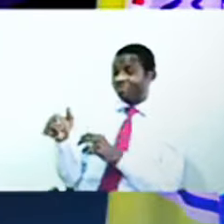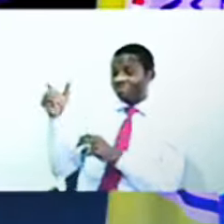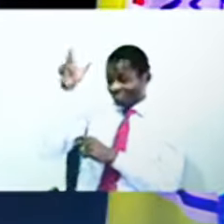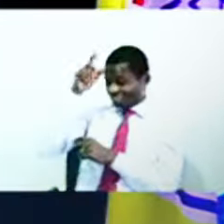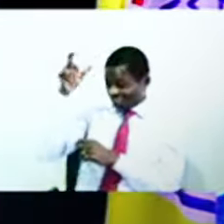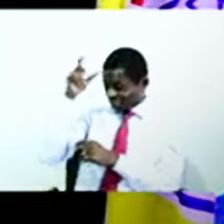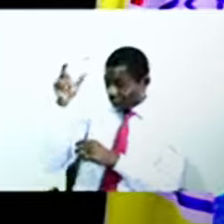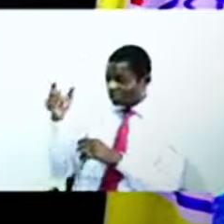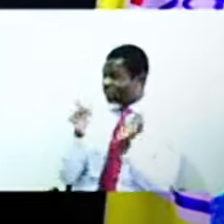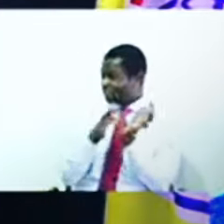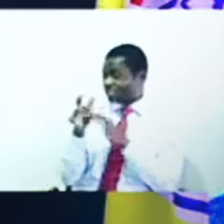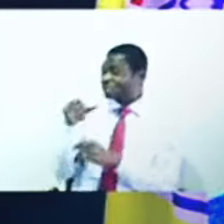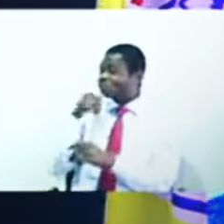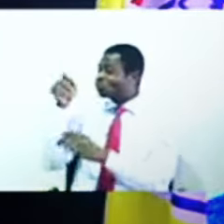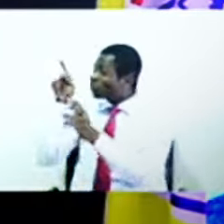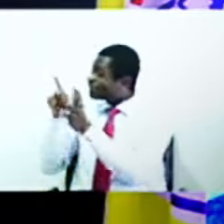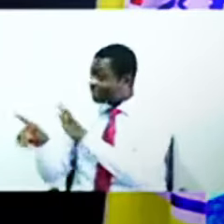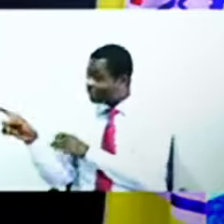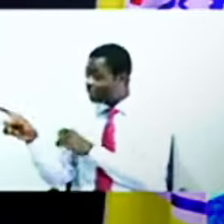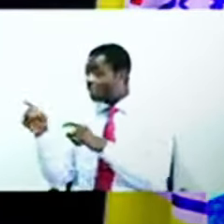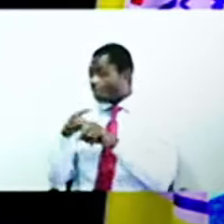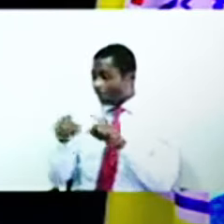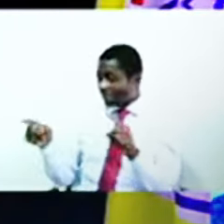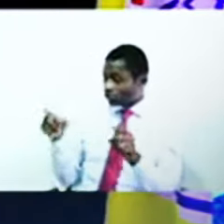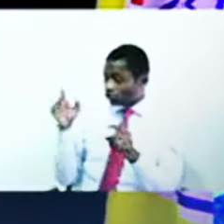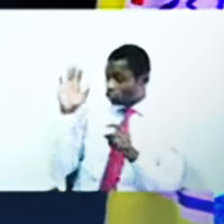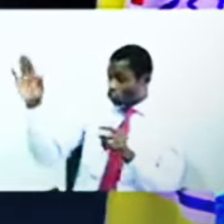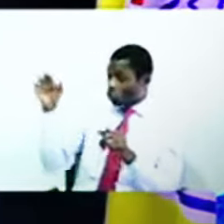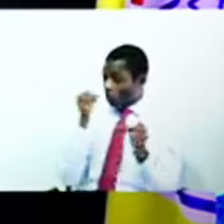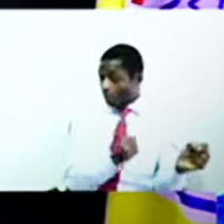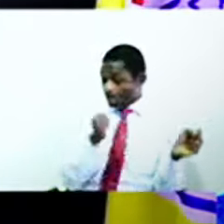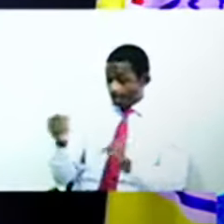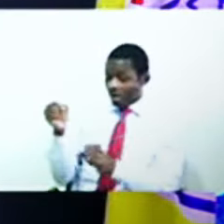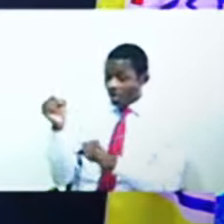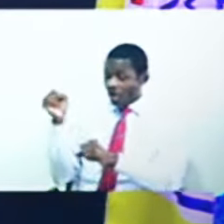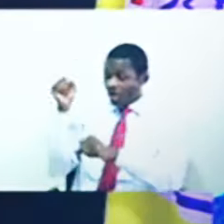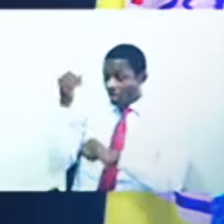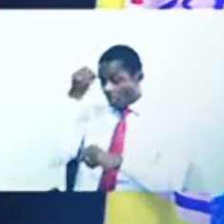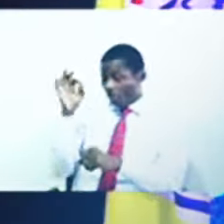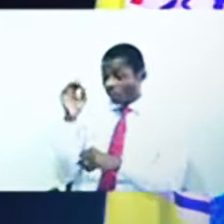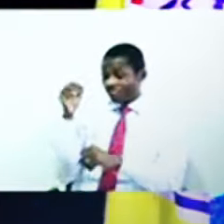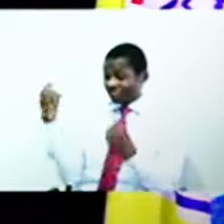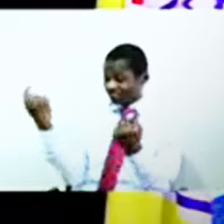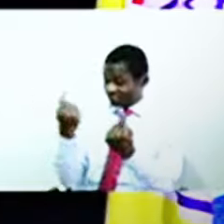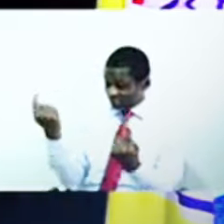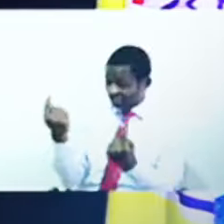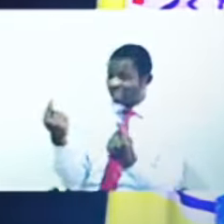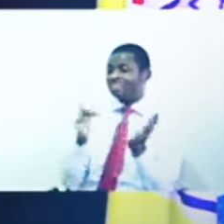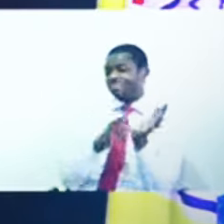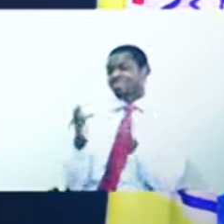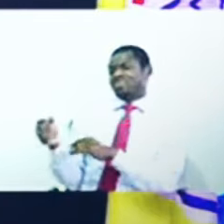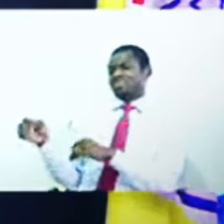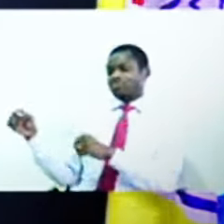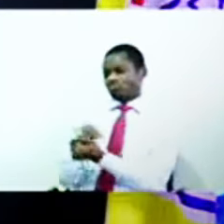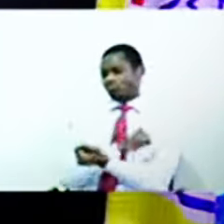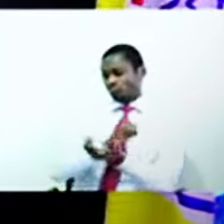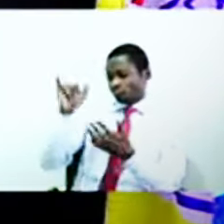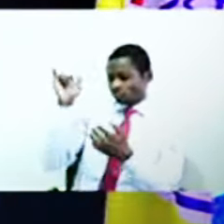devil's yoke was effectively destroyed by the anointing. The Bible said by the anointing the yoke is